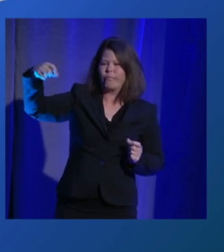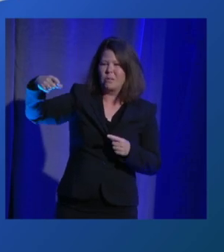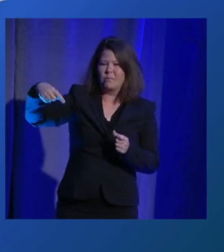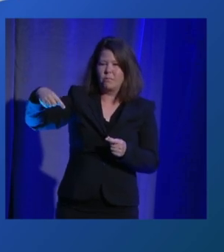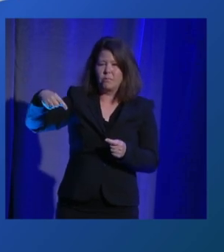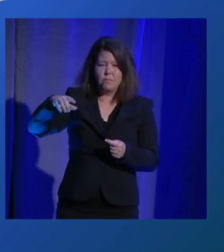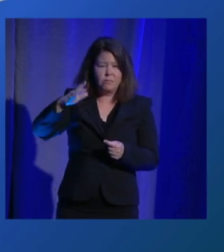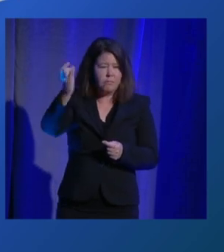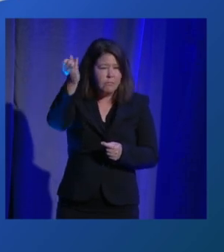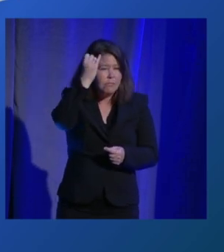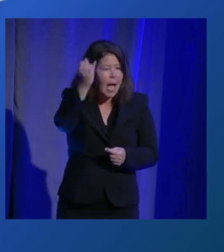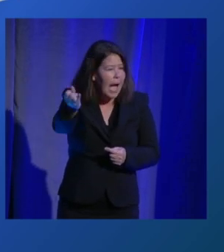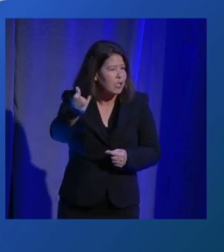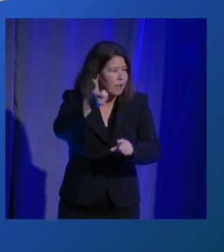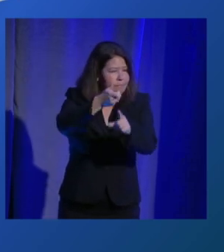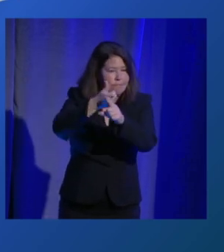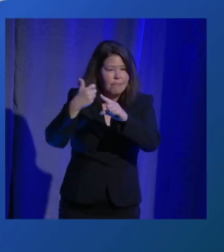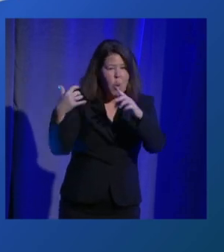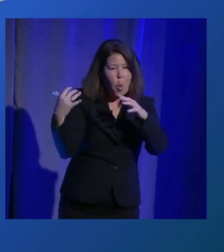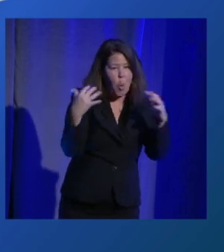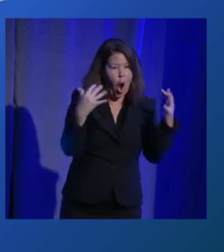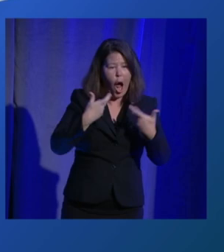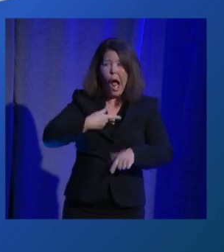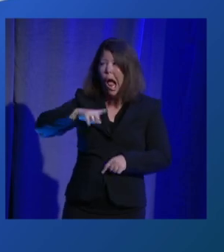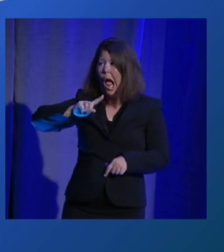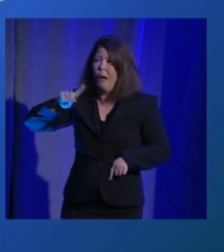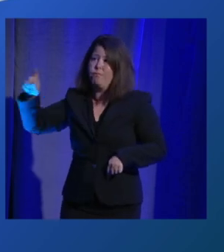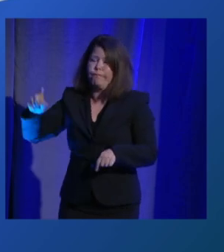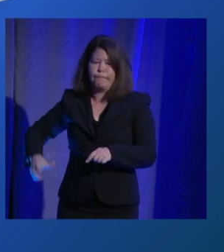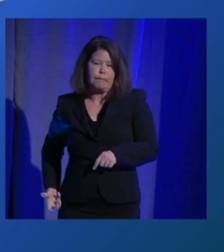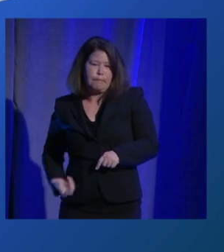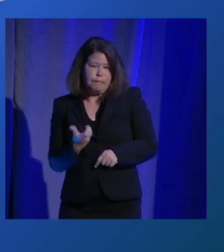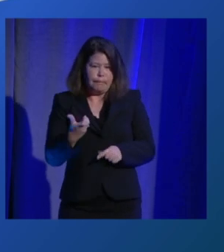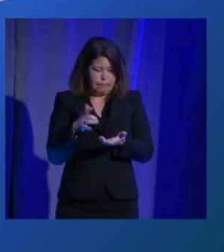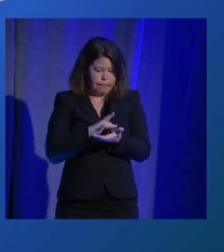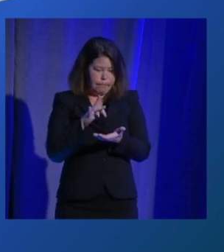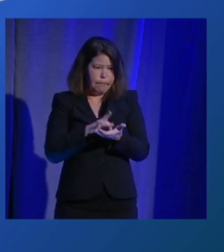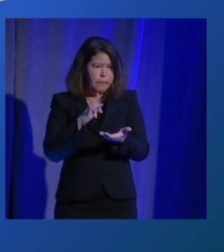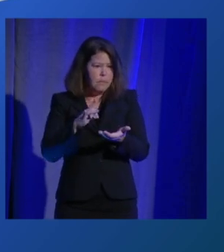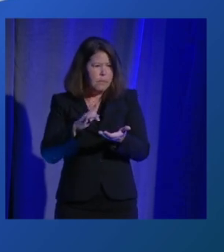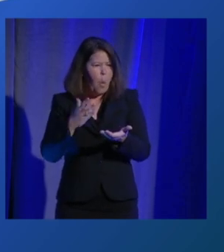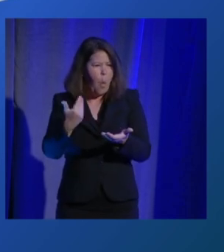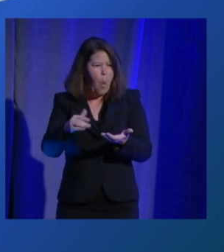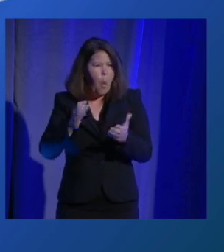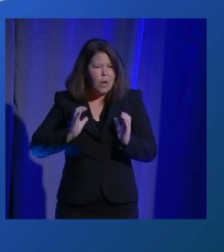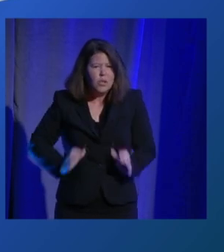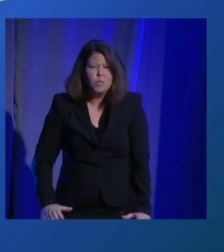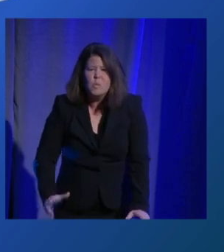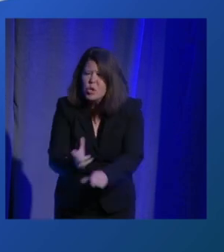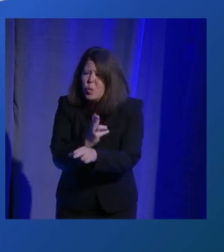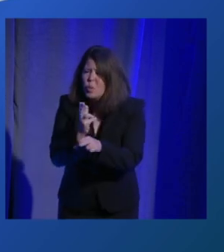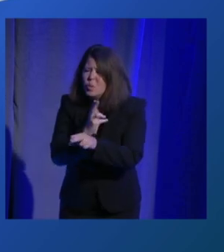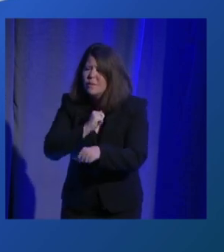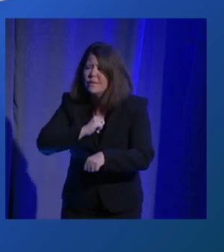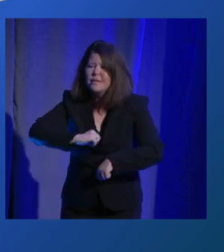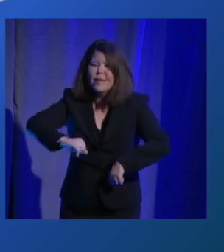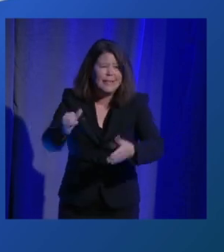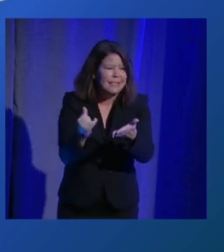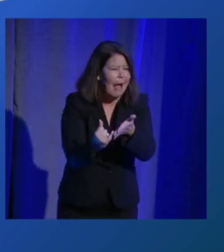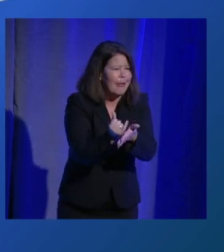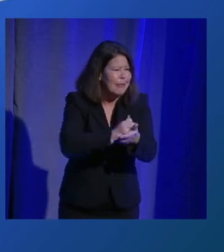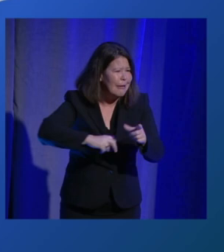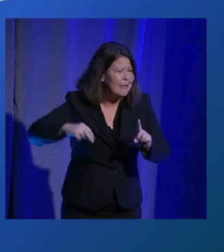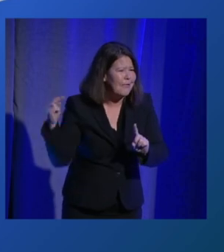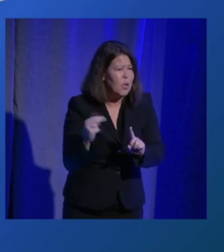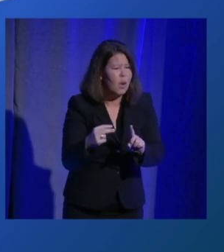of view from a consumer point of view from an intelligence point of view that's a GameChanger